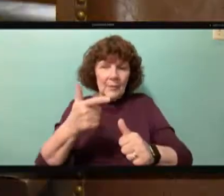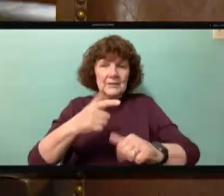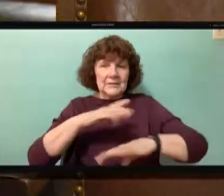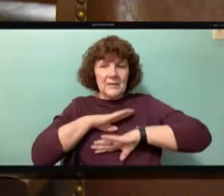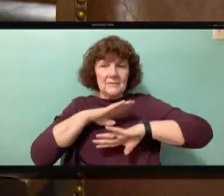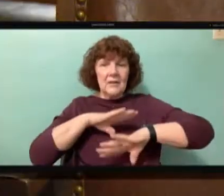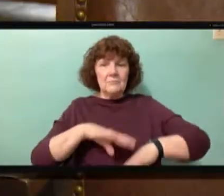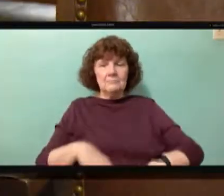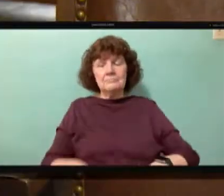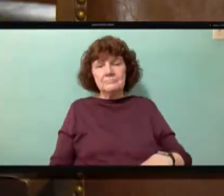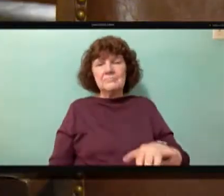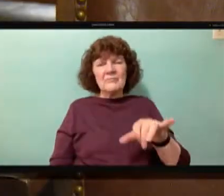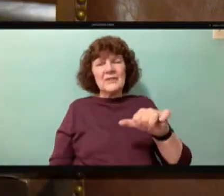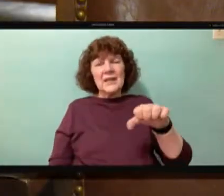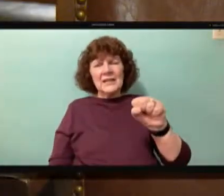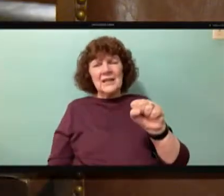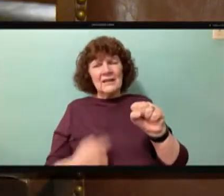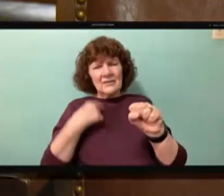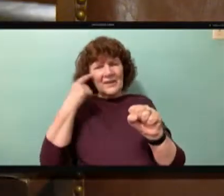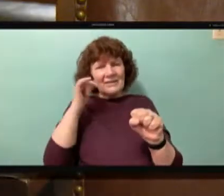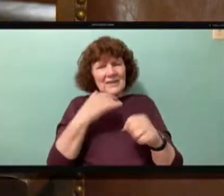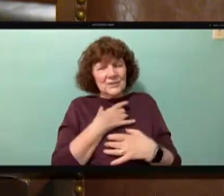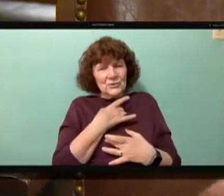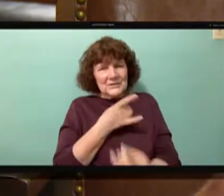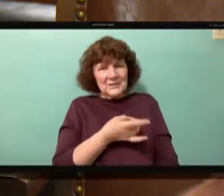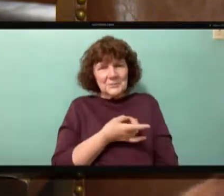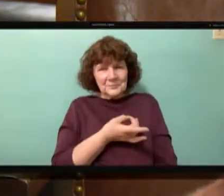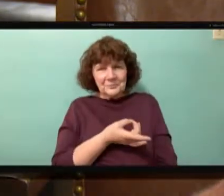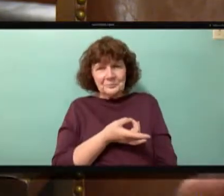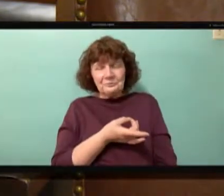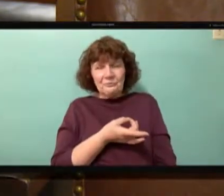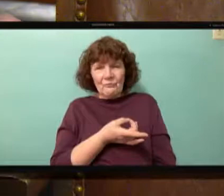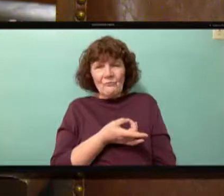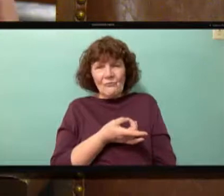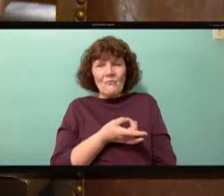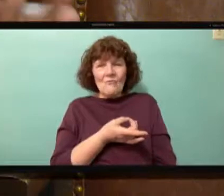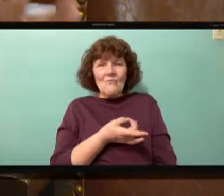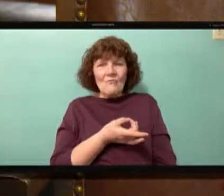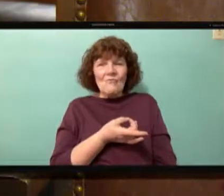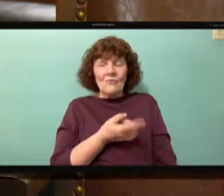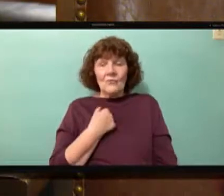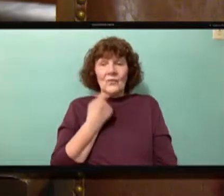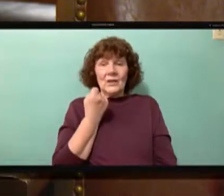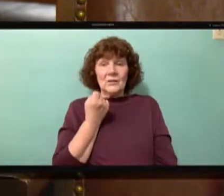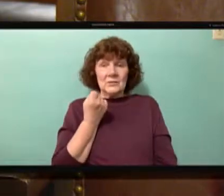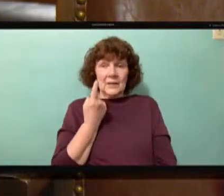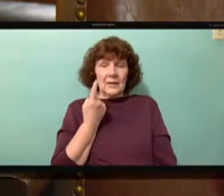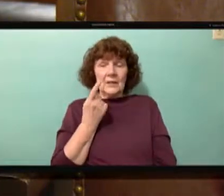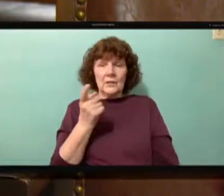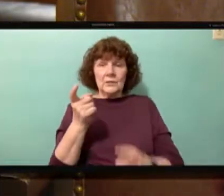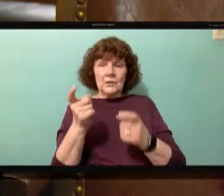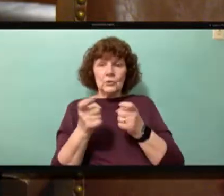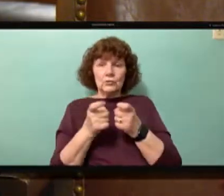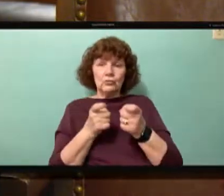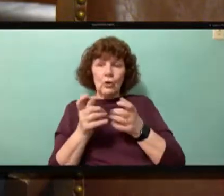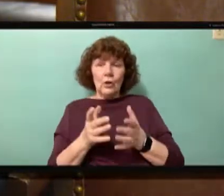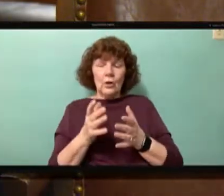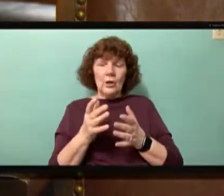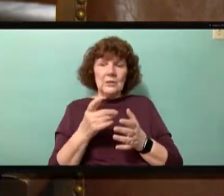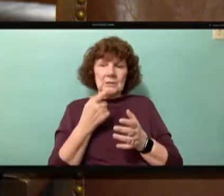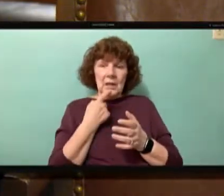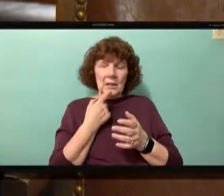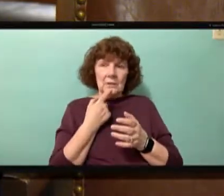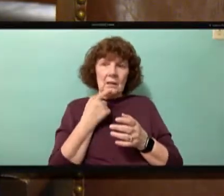Yeah, I mean, I think that's really interesting there. And I understand that the controller mentioned that this gives her a little